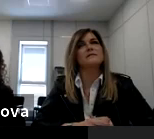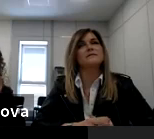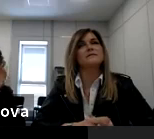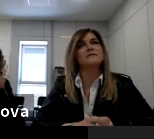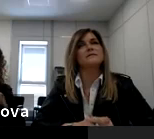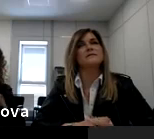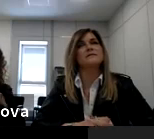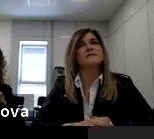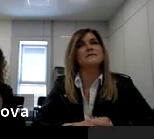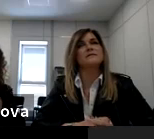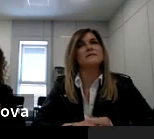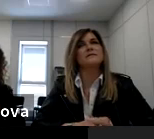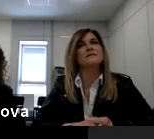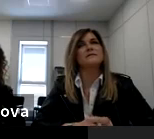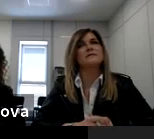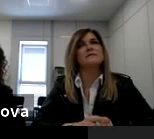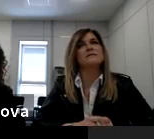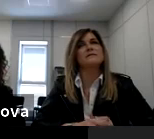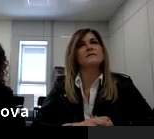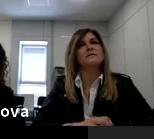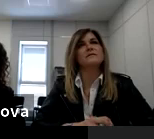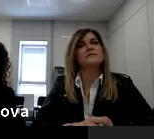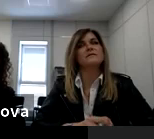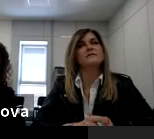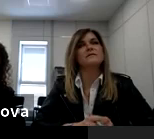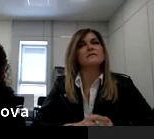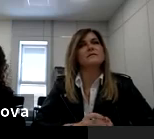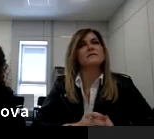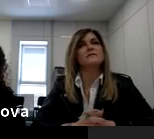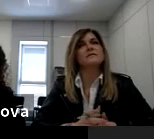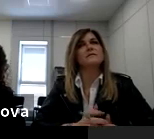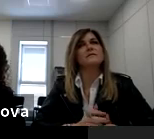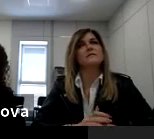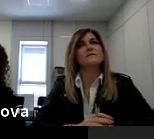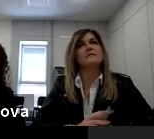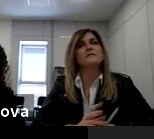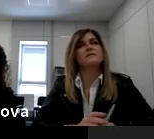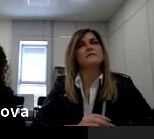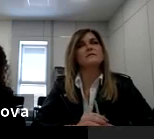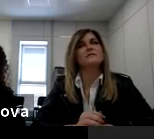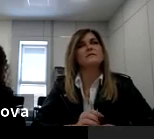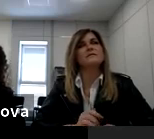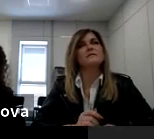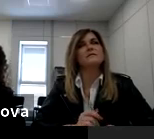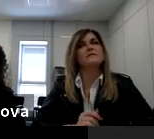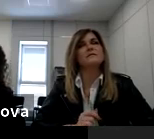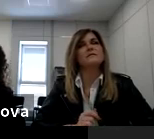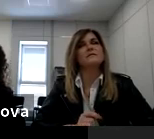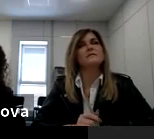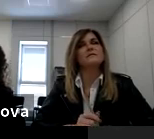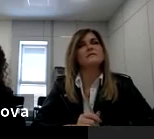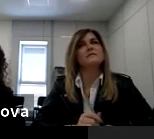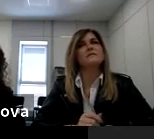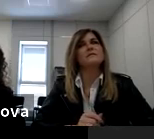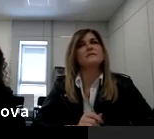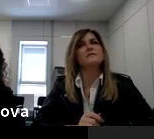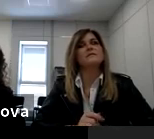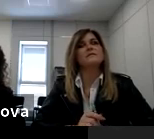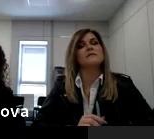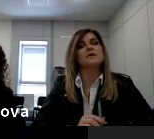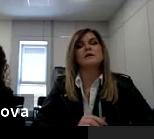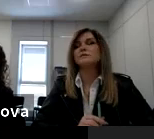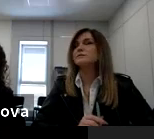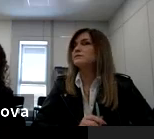to light inside the building, and we used here customized optics for